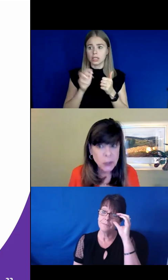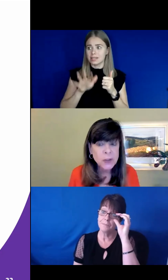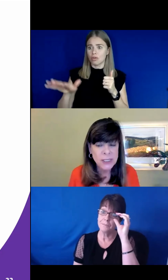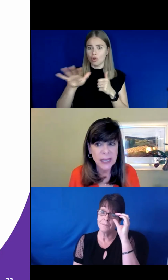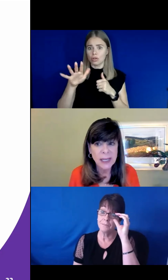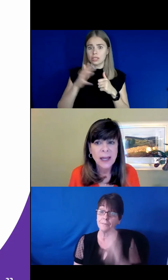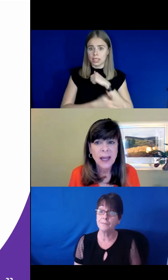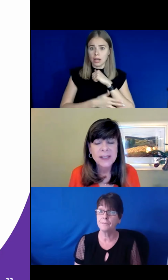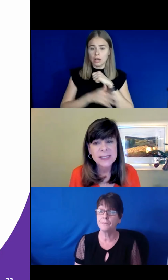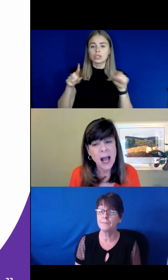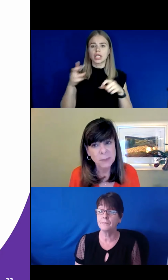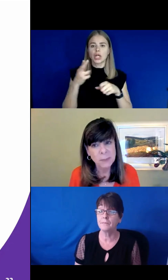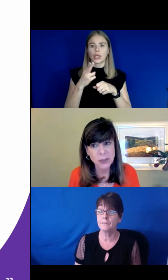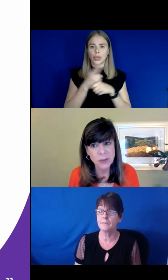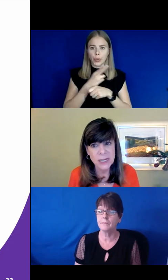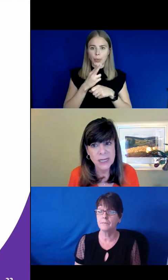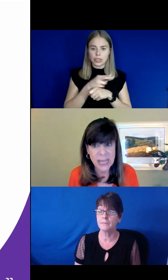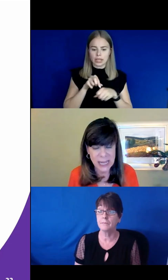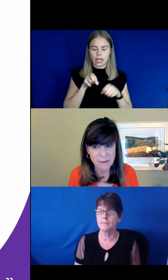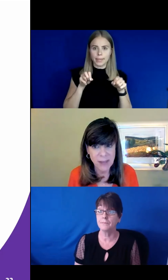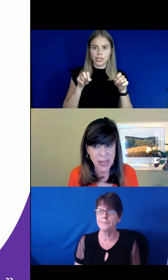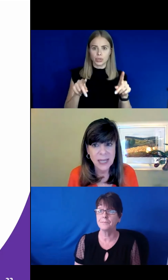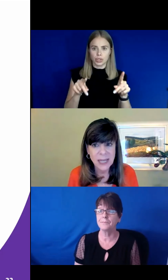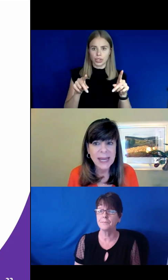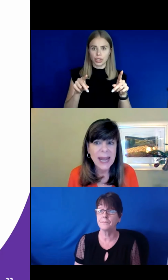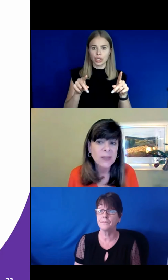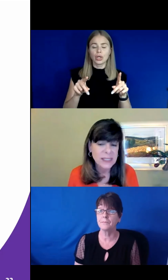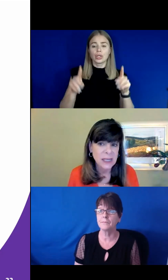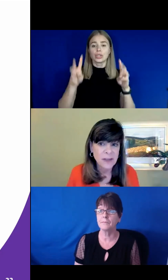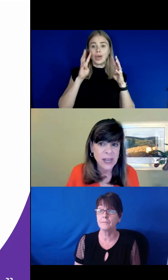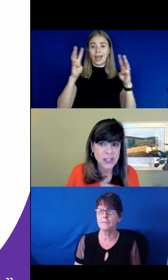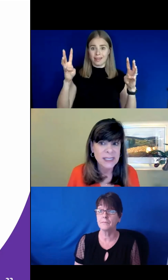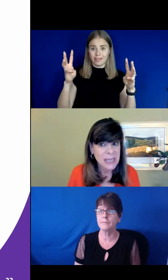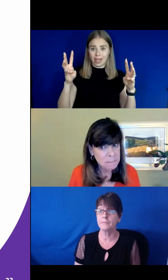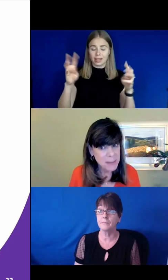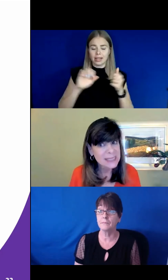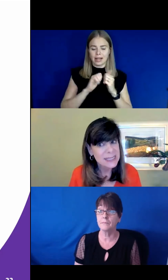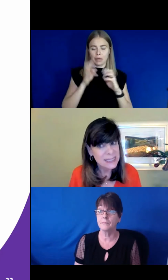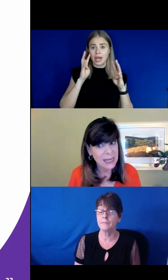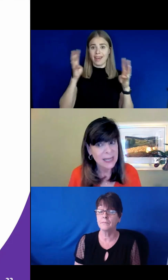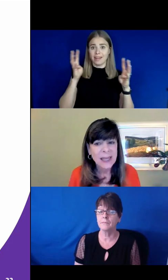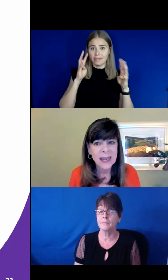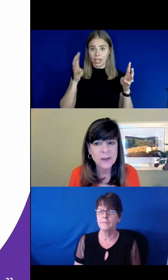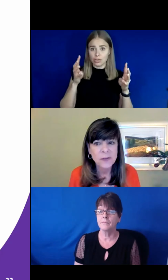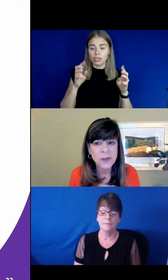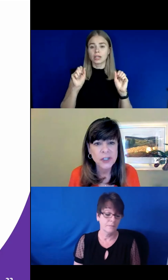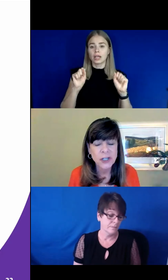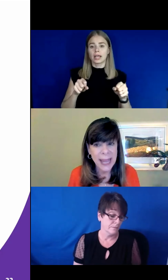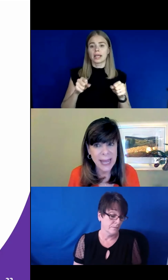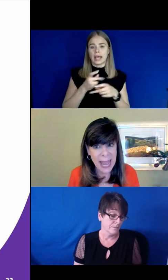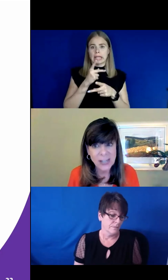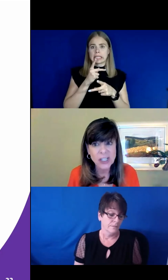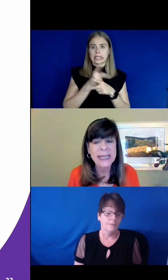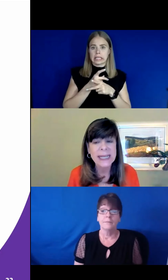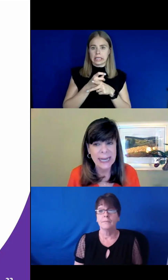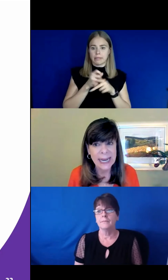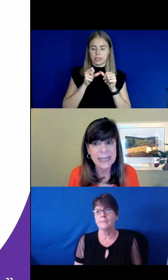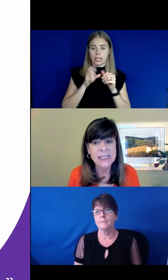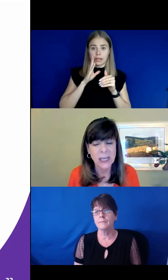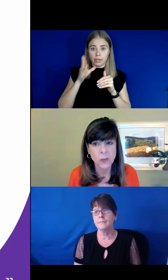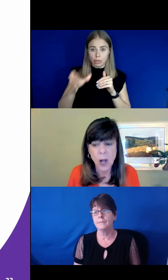are using this opportunity to innovate and how these innovations may stick in the future and